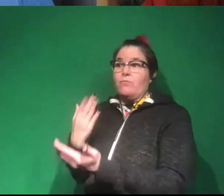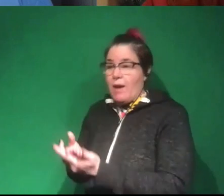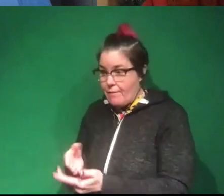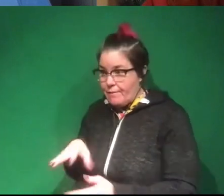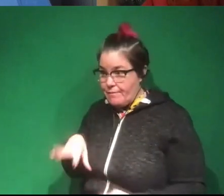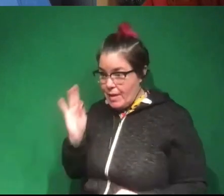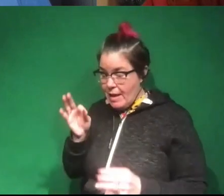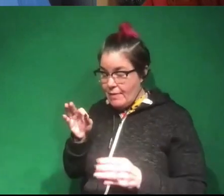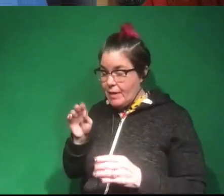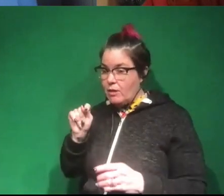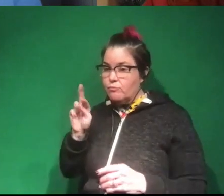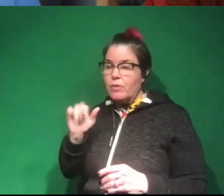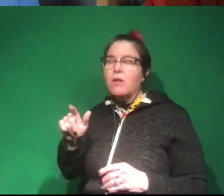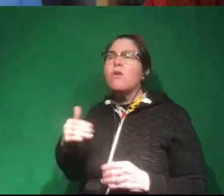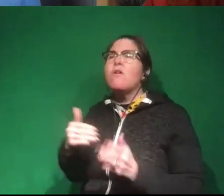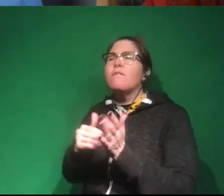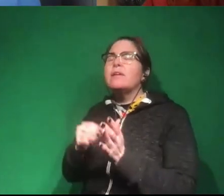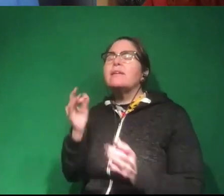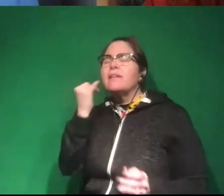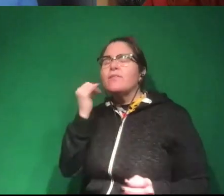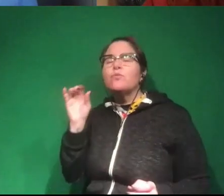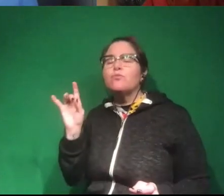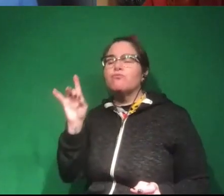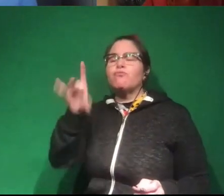So oftentimes, like if you just dropped an ant in the